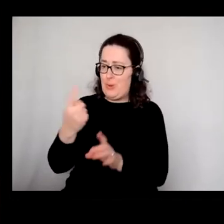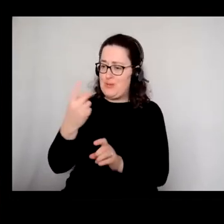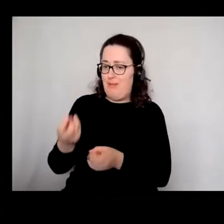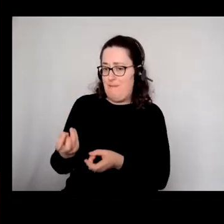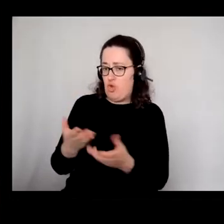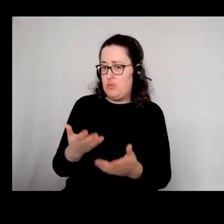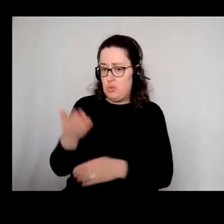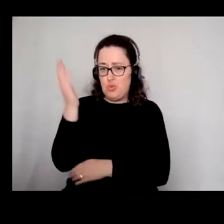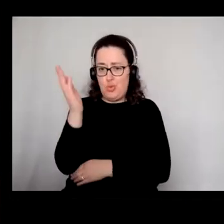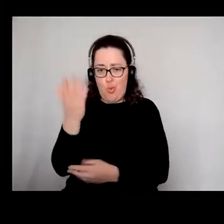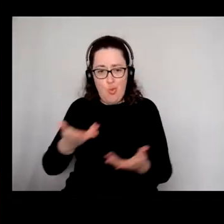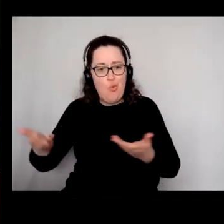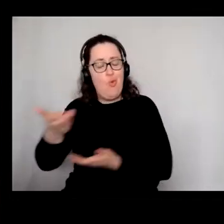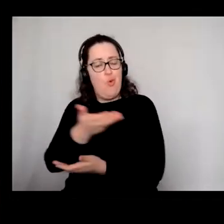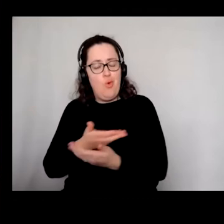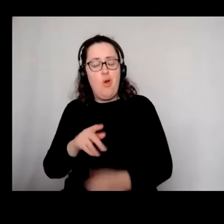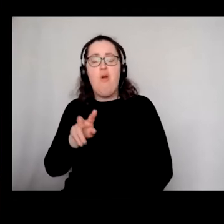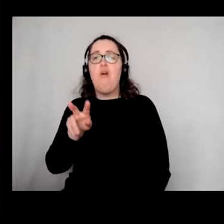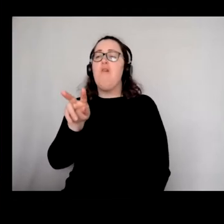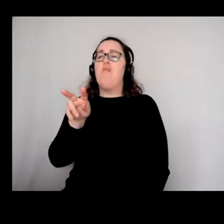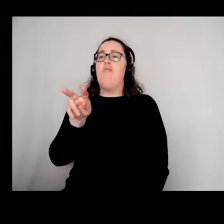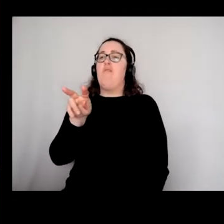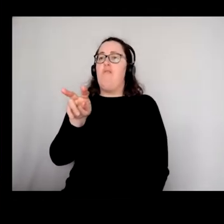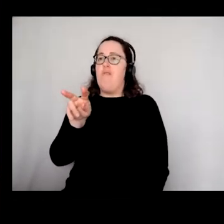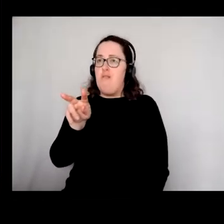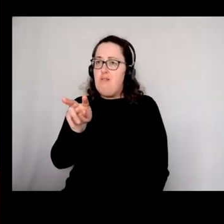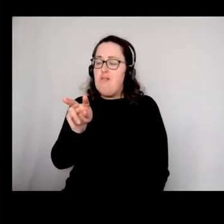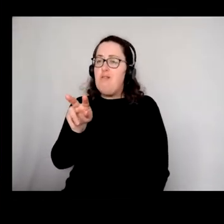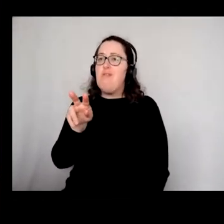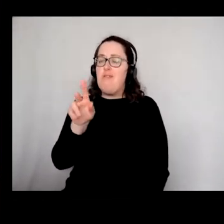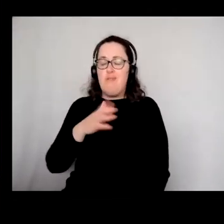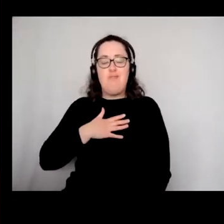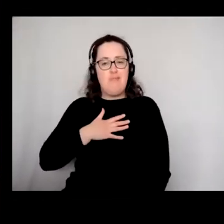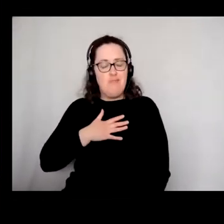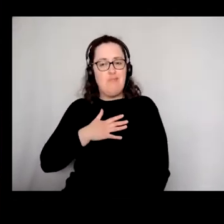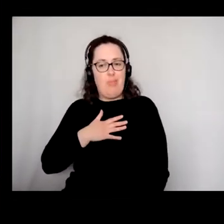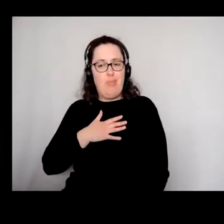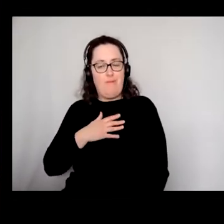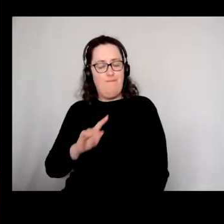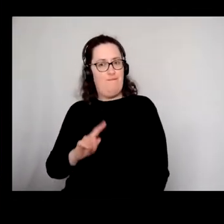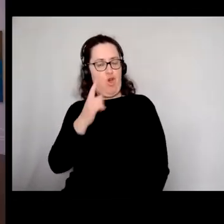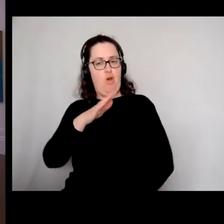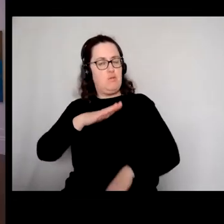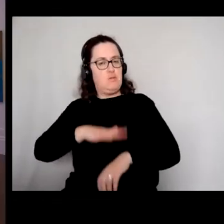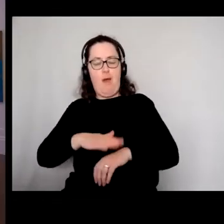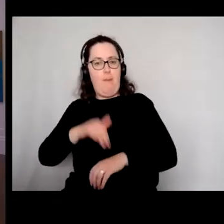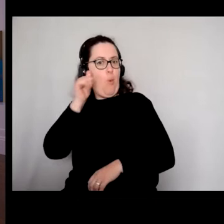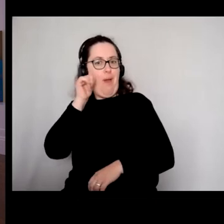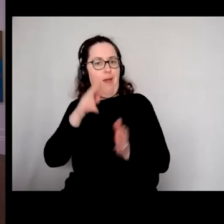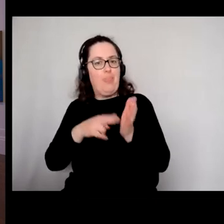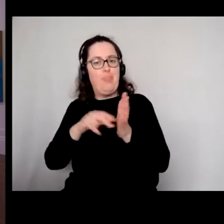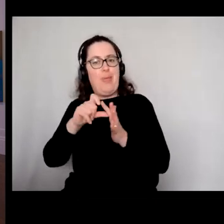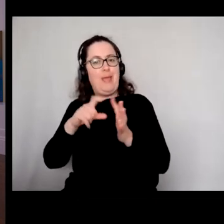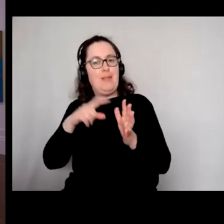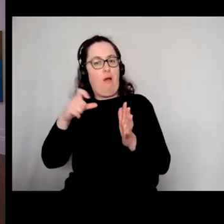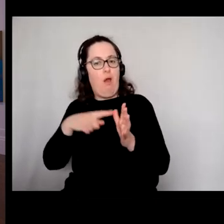Tony. And I remember that being the first time that I'd heard about the NDACA collection. The NDACA project that